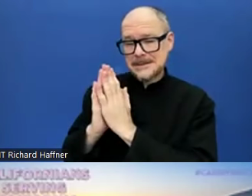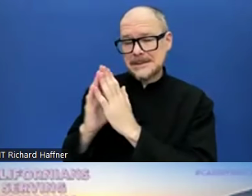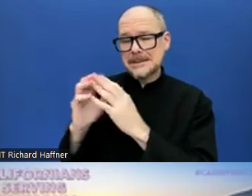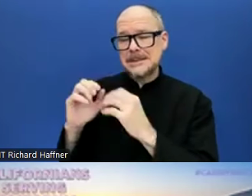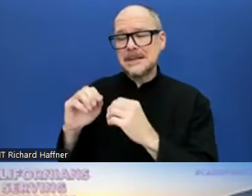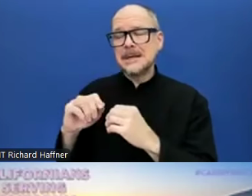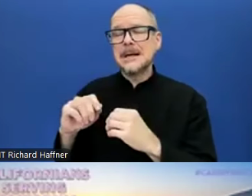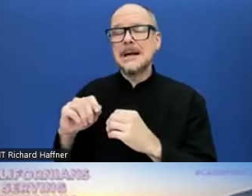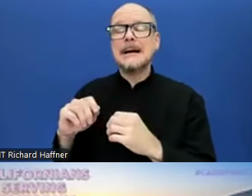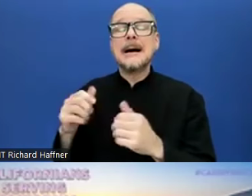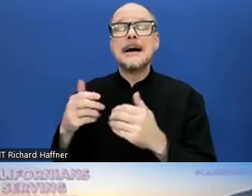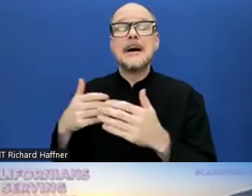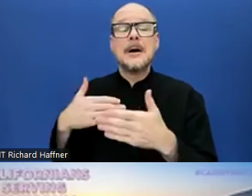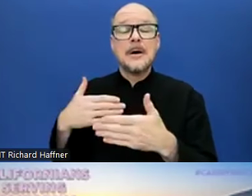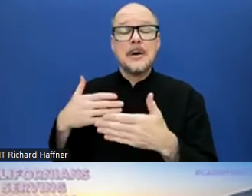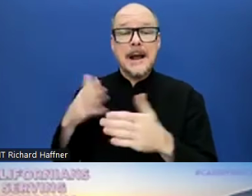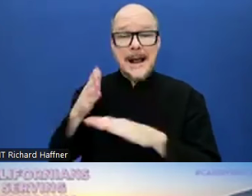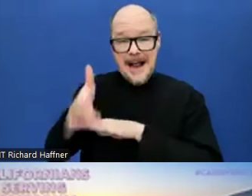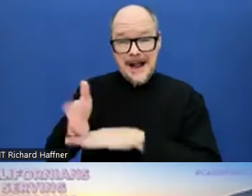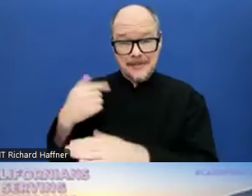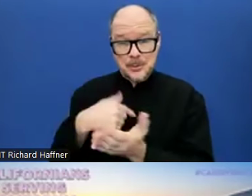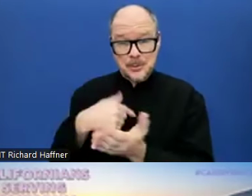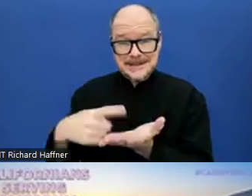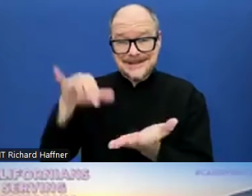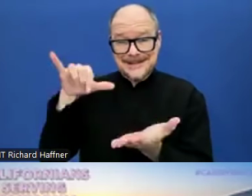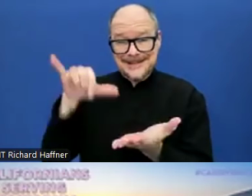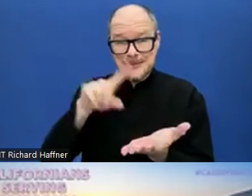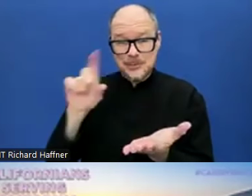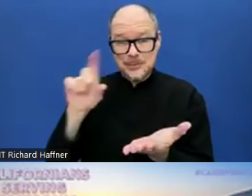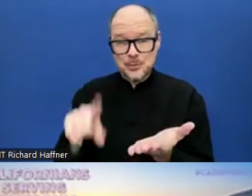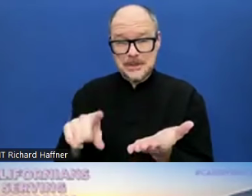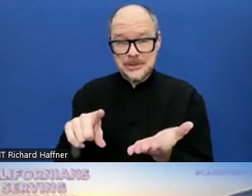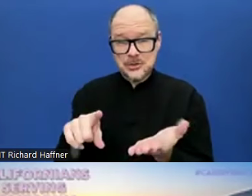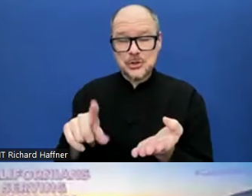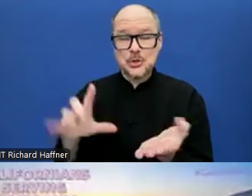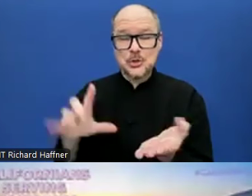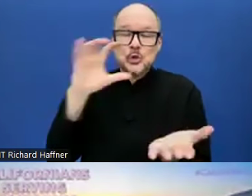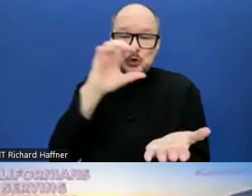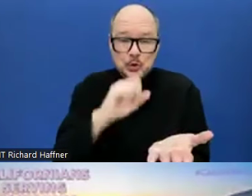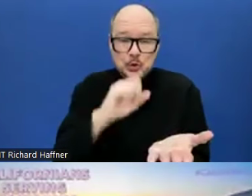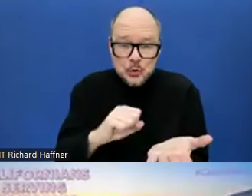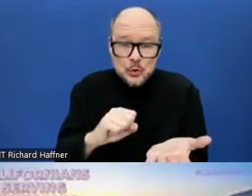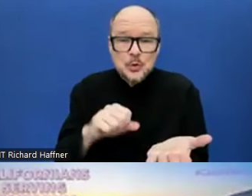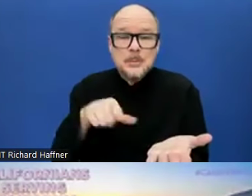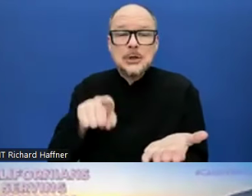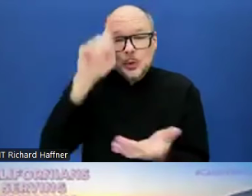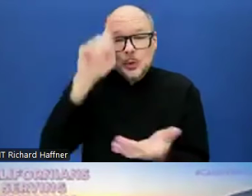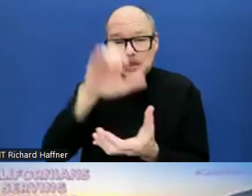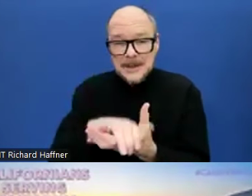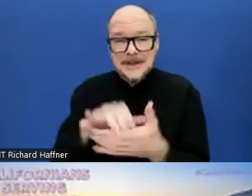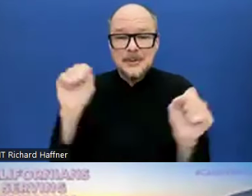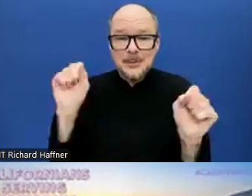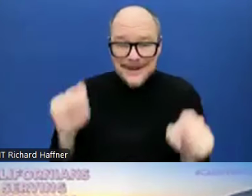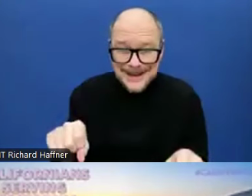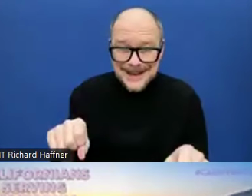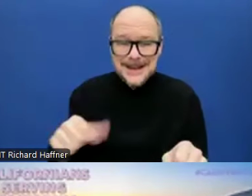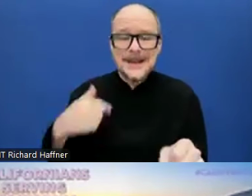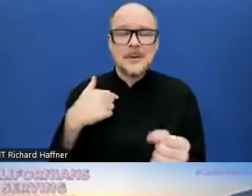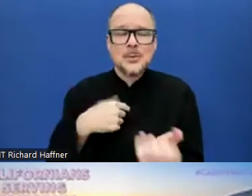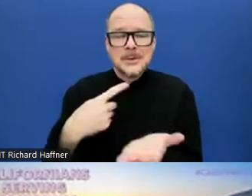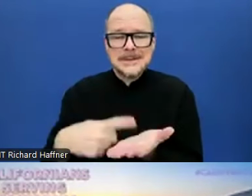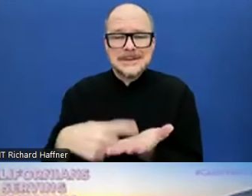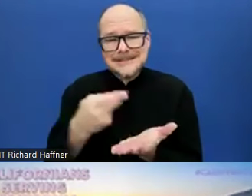Once we talk through whether you can establish a subcommittee, assuming you believe you can, we'll talk through some details about